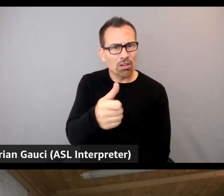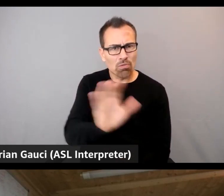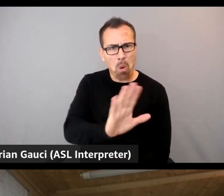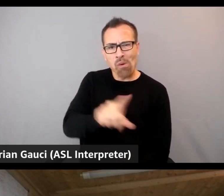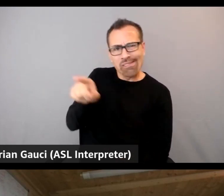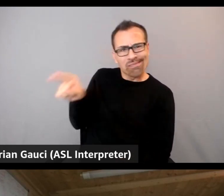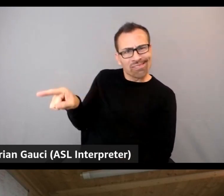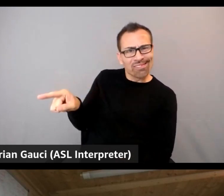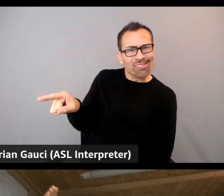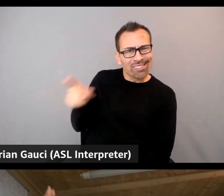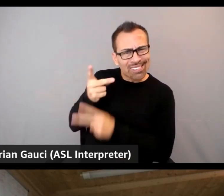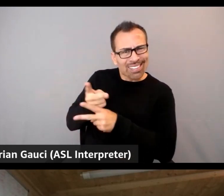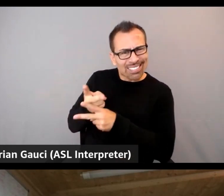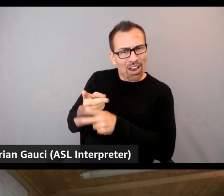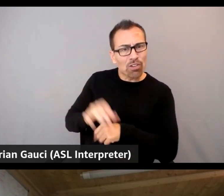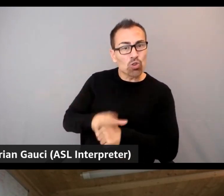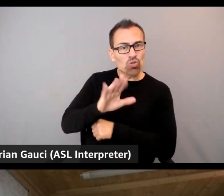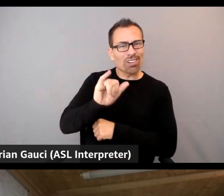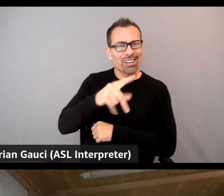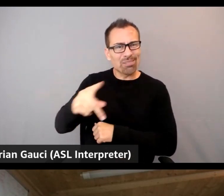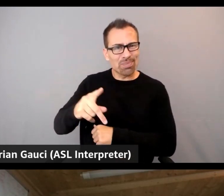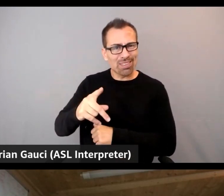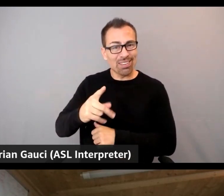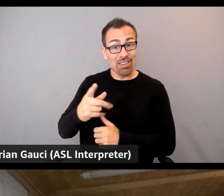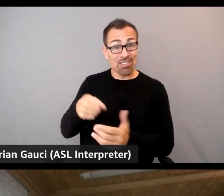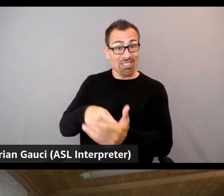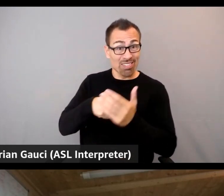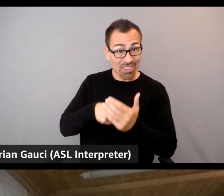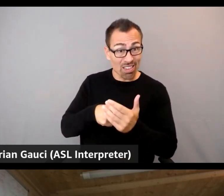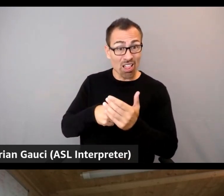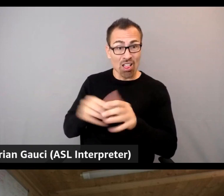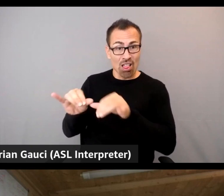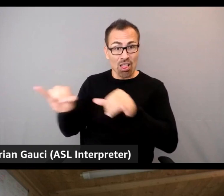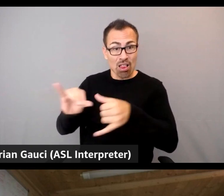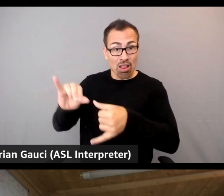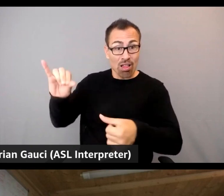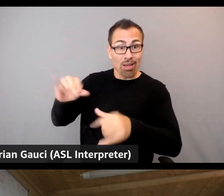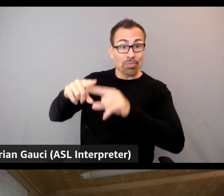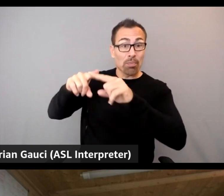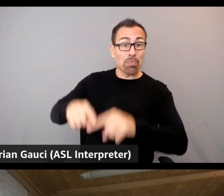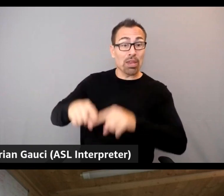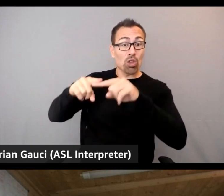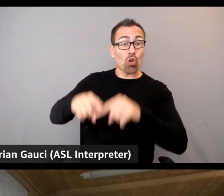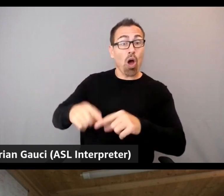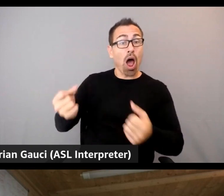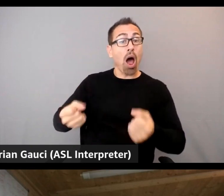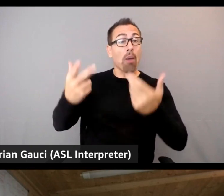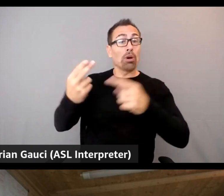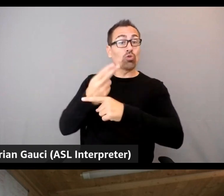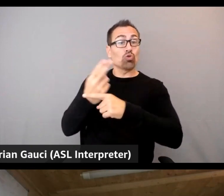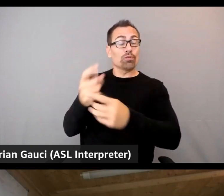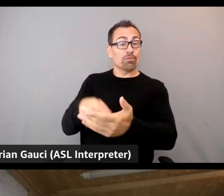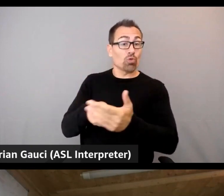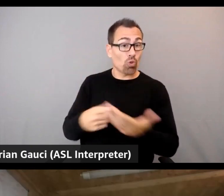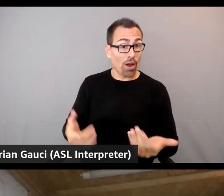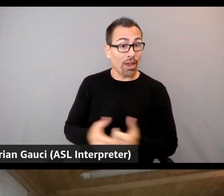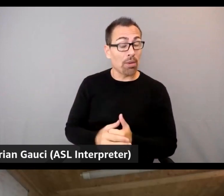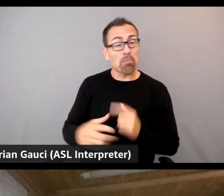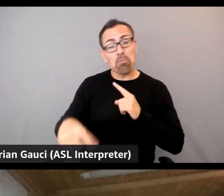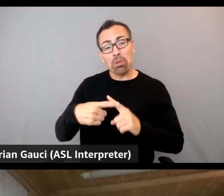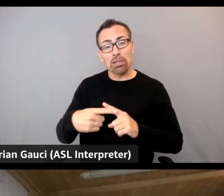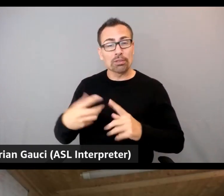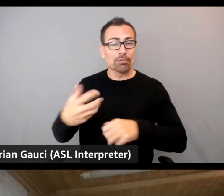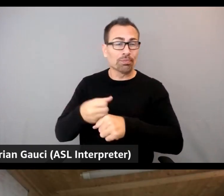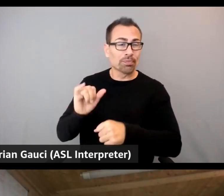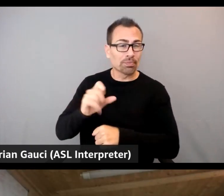It automatically scales up your IP fleet based on the traffic that you have, the volume you have, and the receiving ISPs you send to. So it does all this